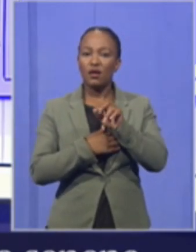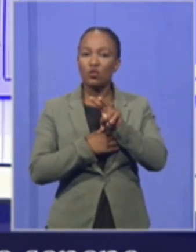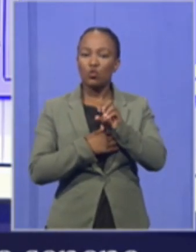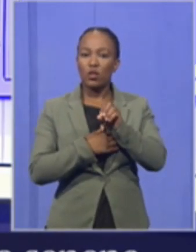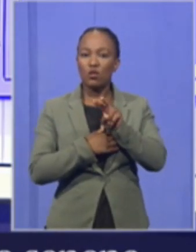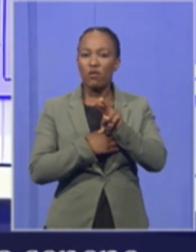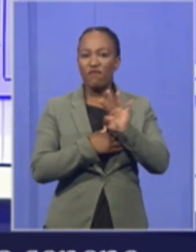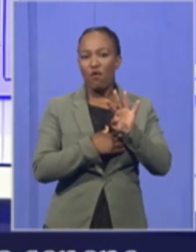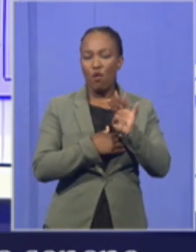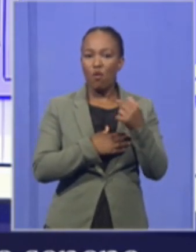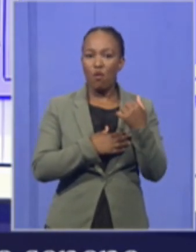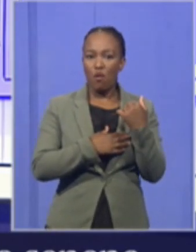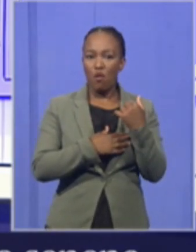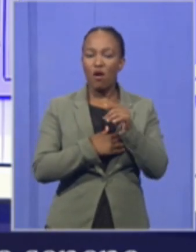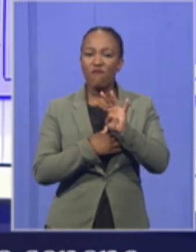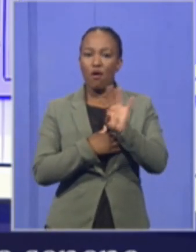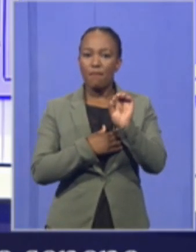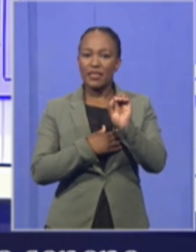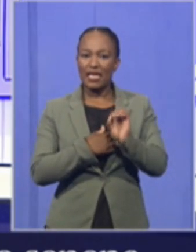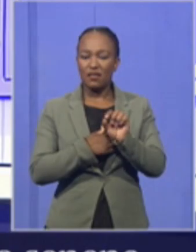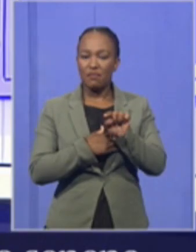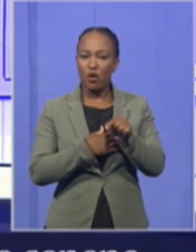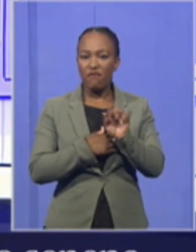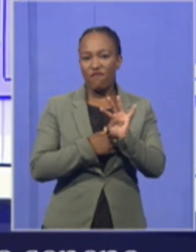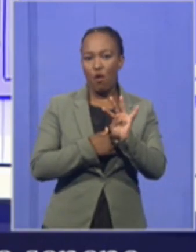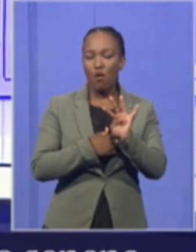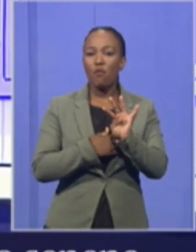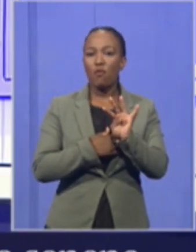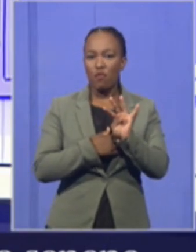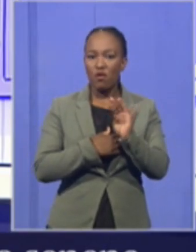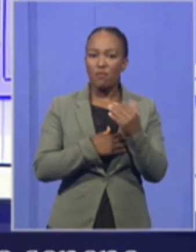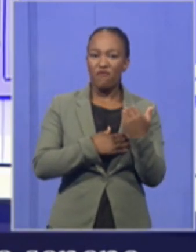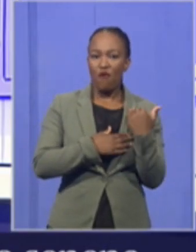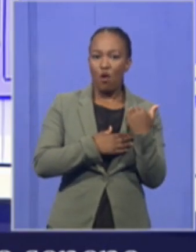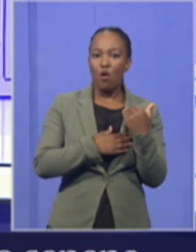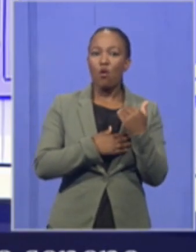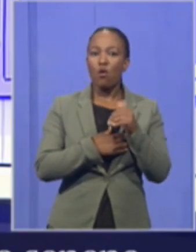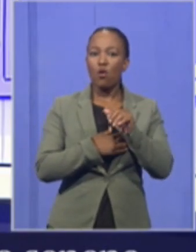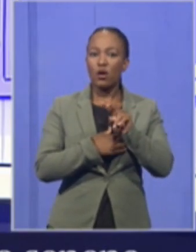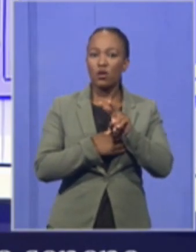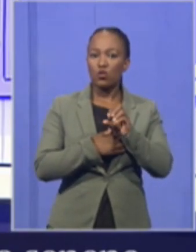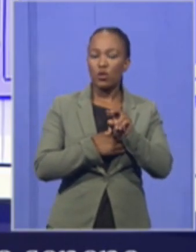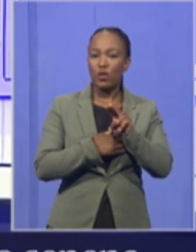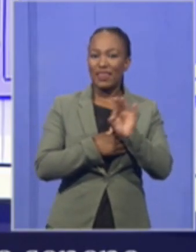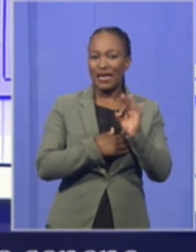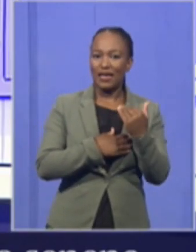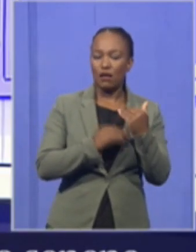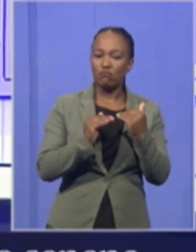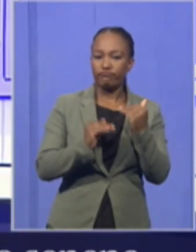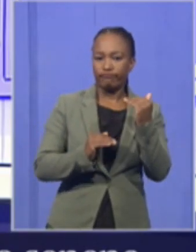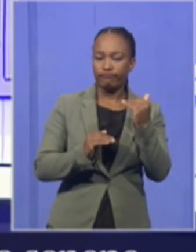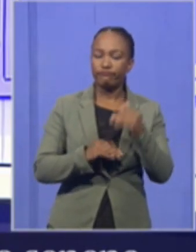2024 e le diperesente di le 4.4 go tswa go di le 3 tsa 2023.